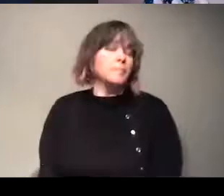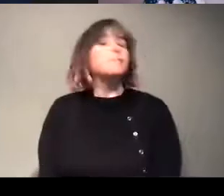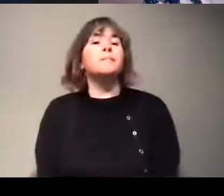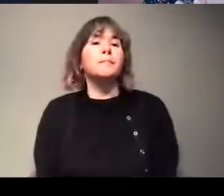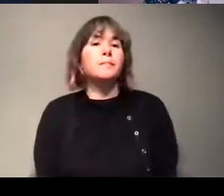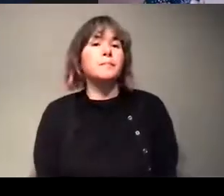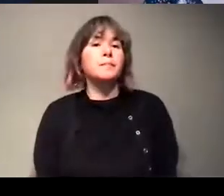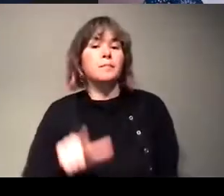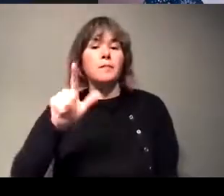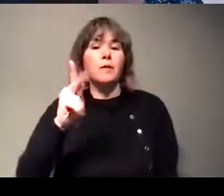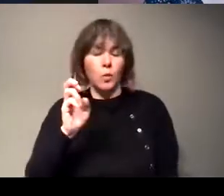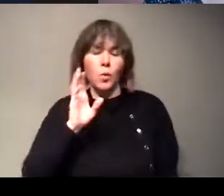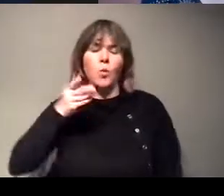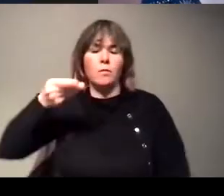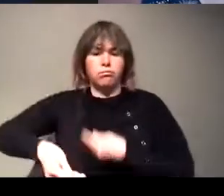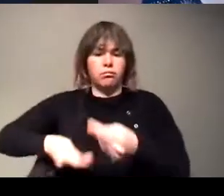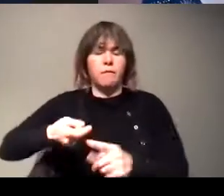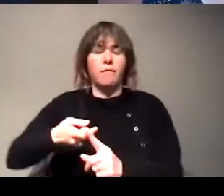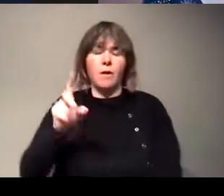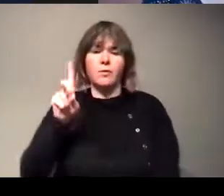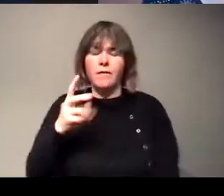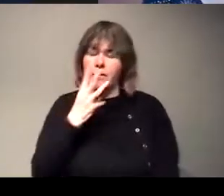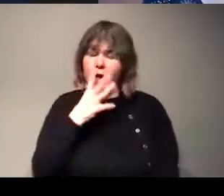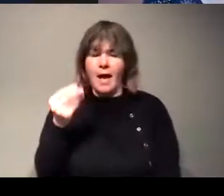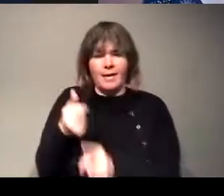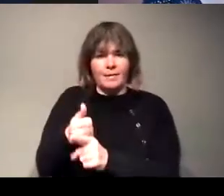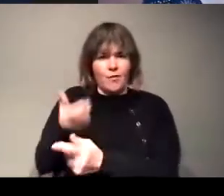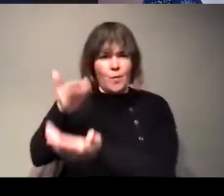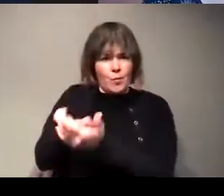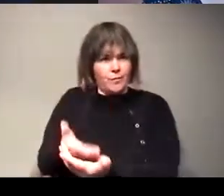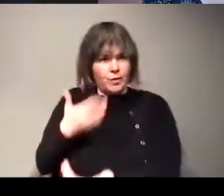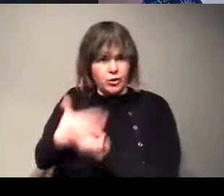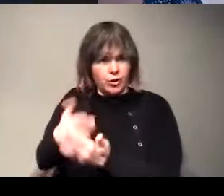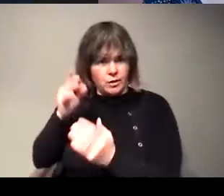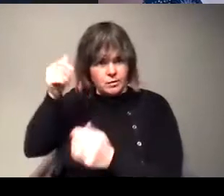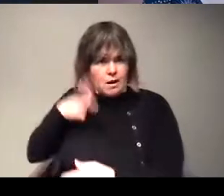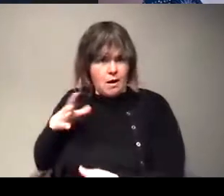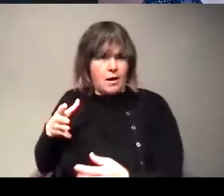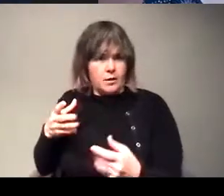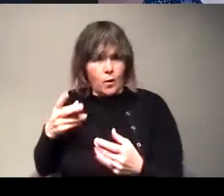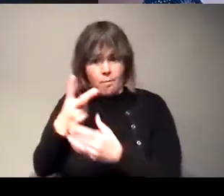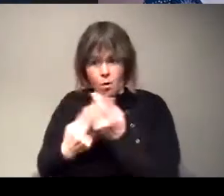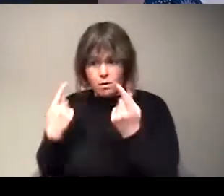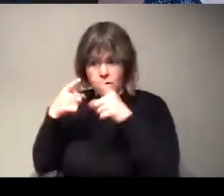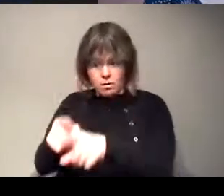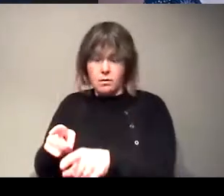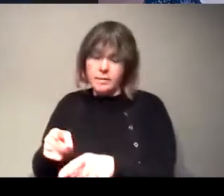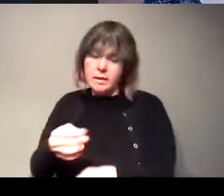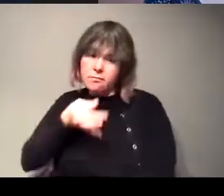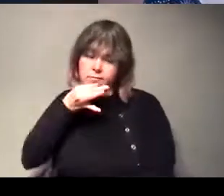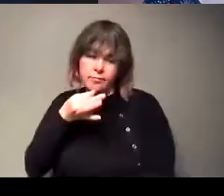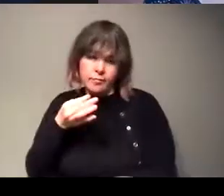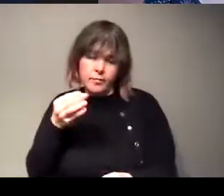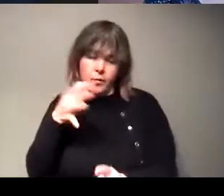So Luke would inherit from Darth Vader, but also he's proven himself to be a pretty stand-up guy. So that combination makes him really good at the Force.